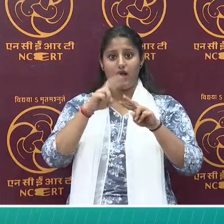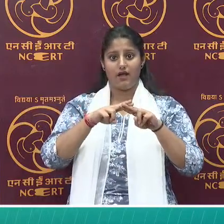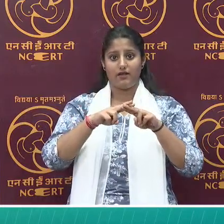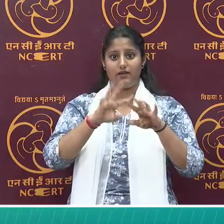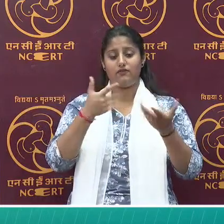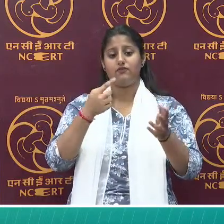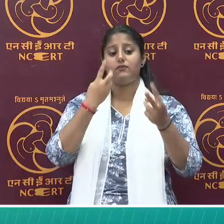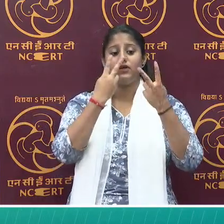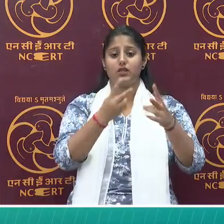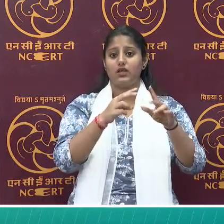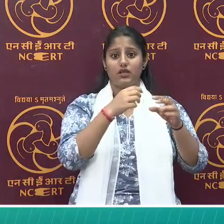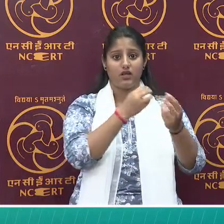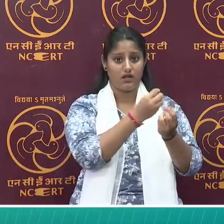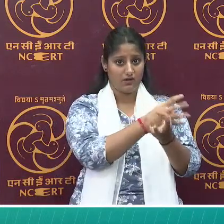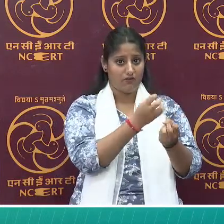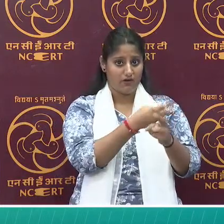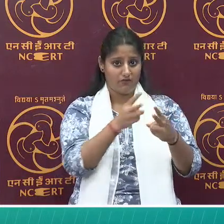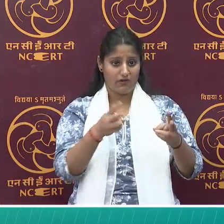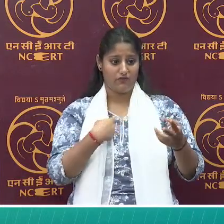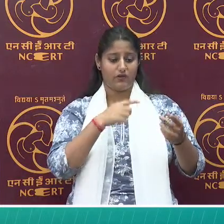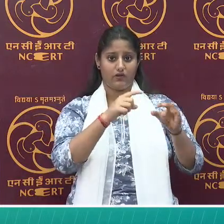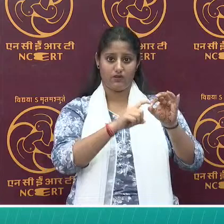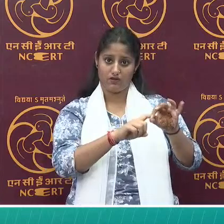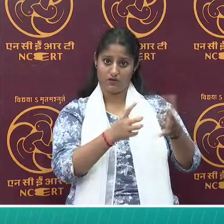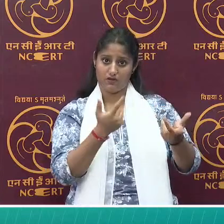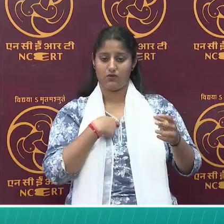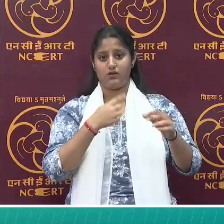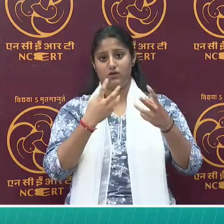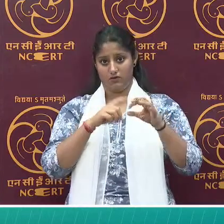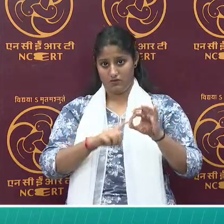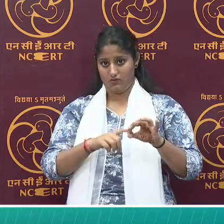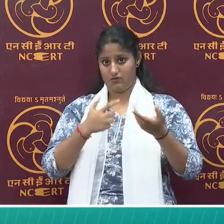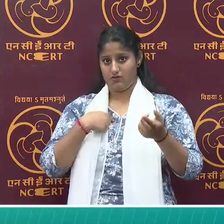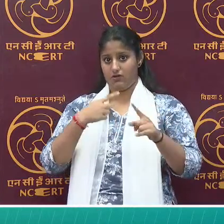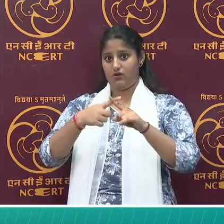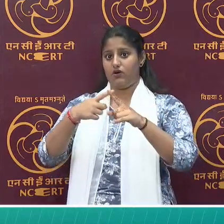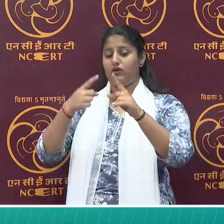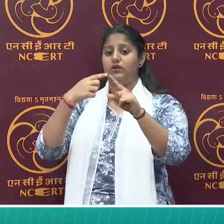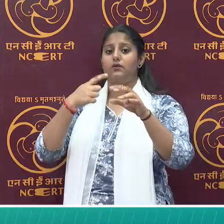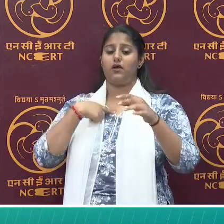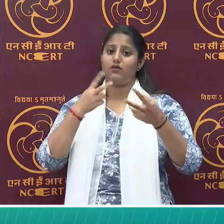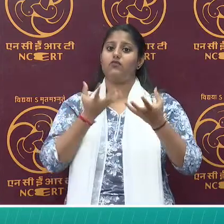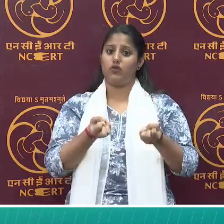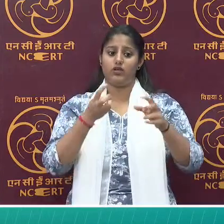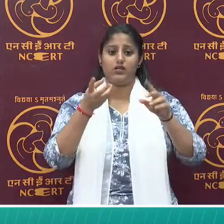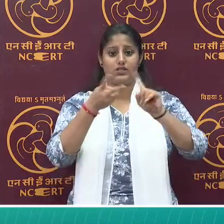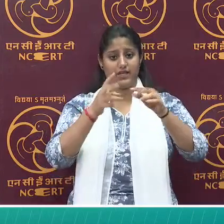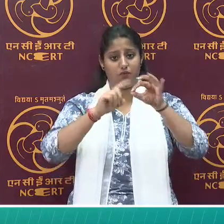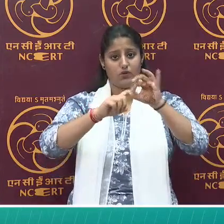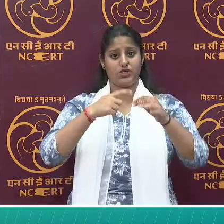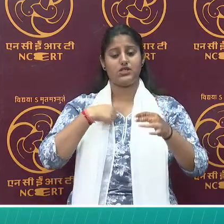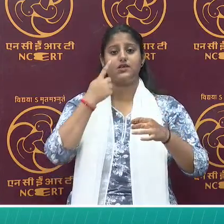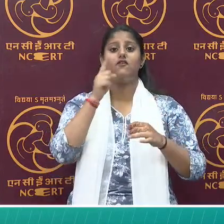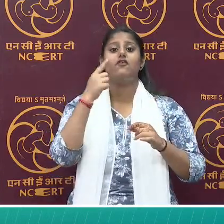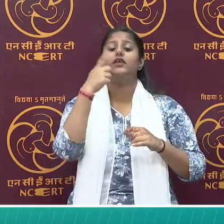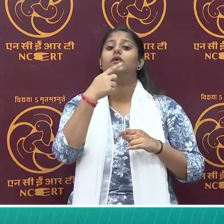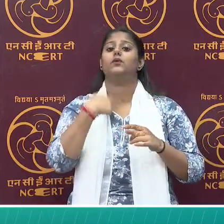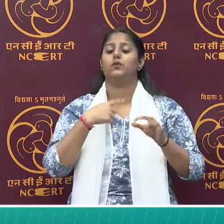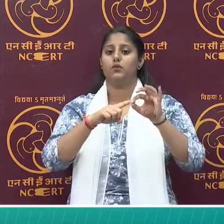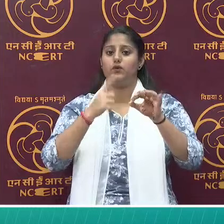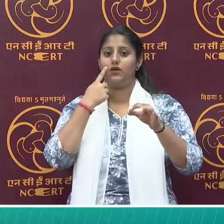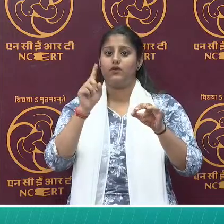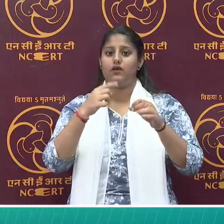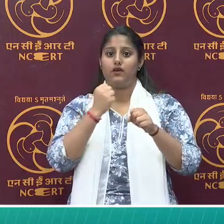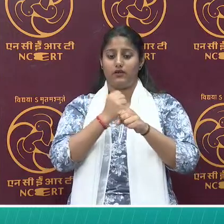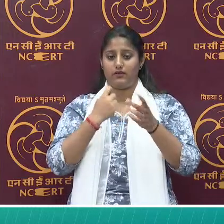Rabi crop. And another thing, another question I want to ask you, who is called the father of farming or agriculture, I should say? Green Revolution. Green